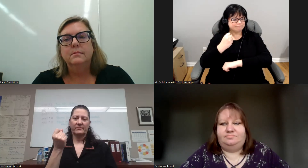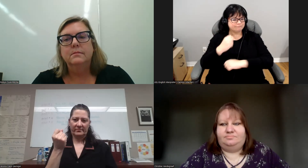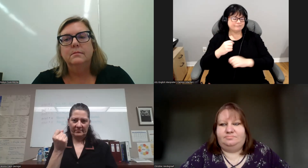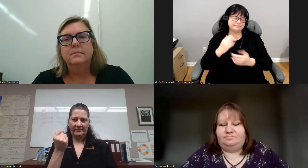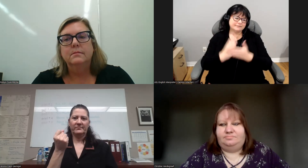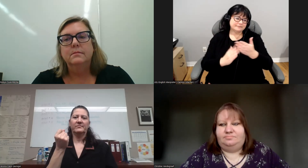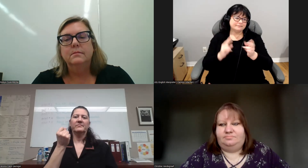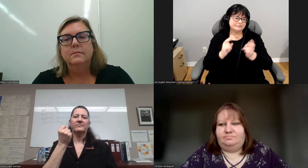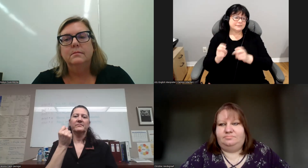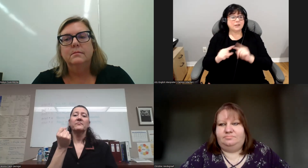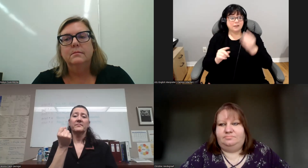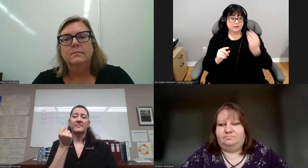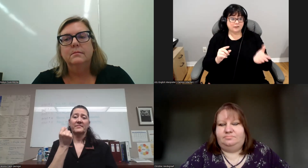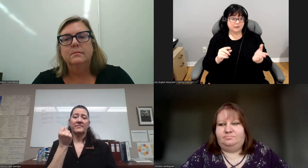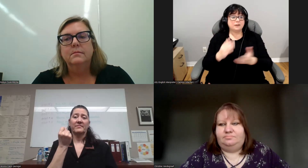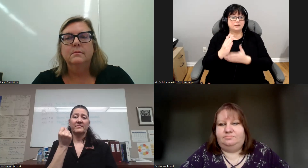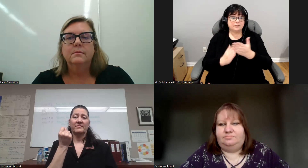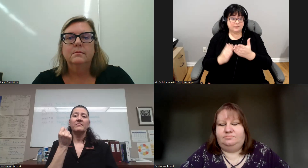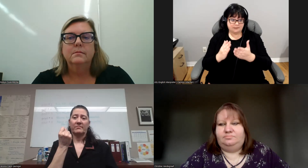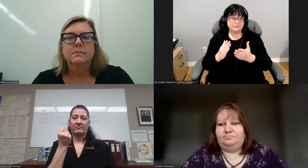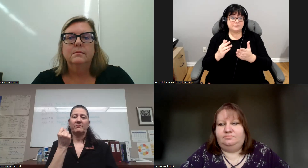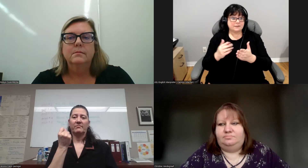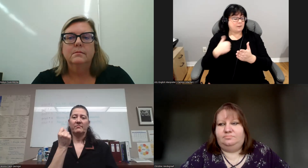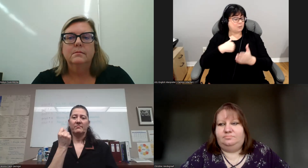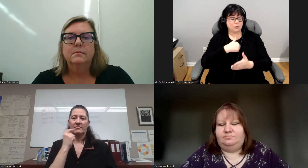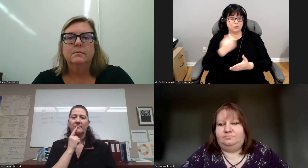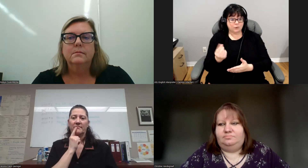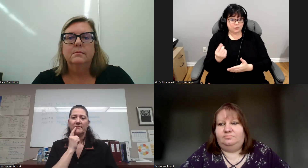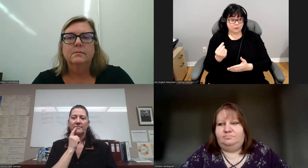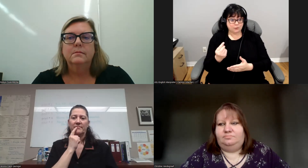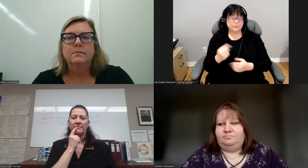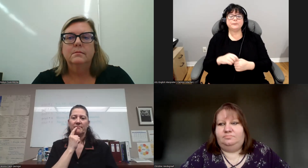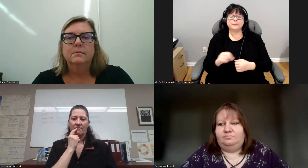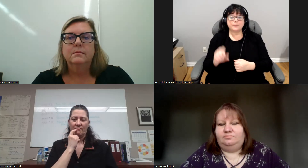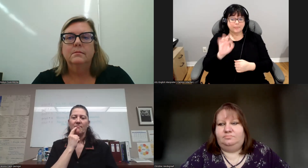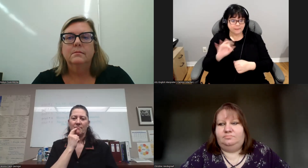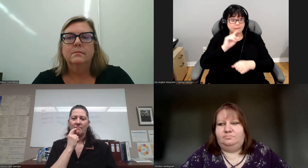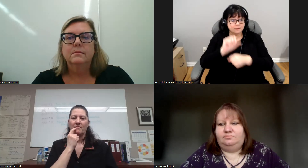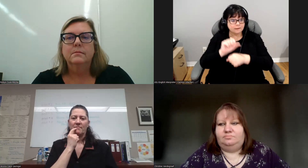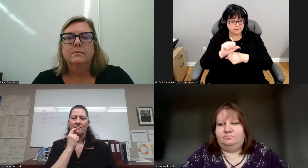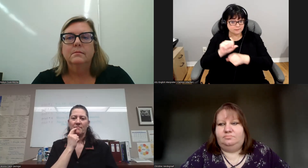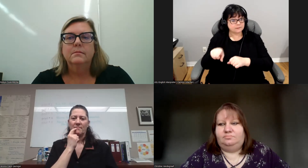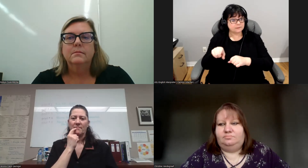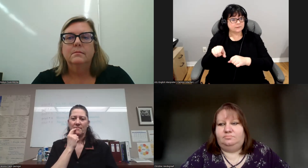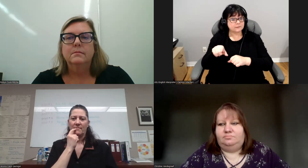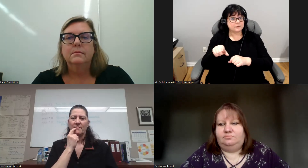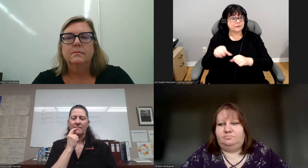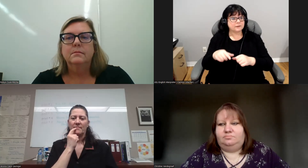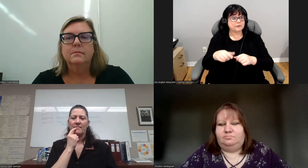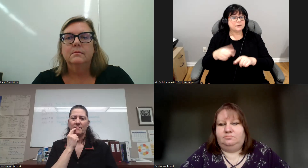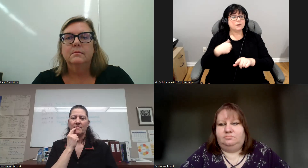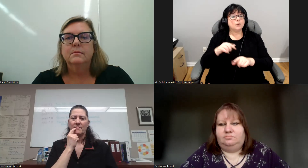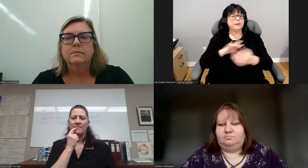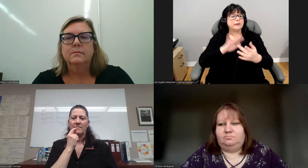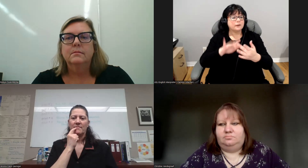what we've done, Jessica, I can tell you over the years, is if there is a situation, we have checked in with DLI and